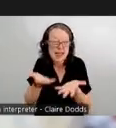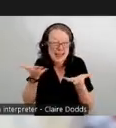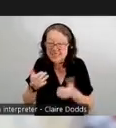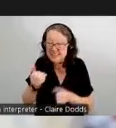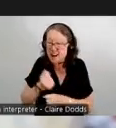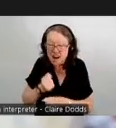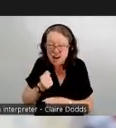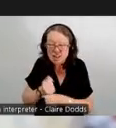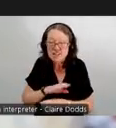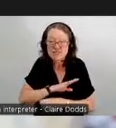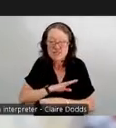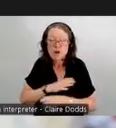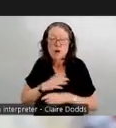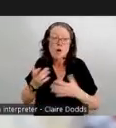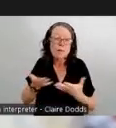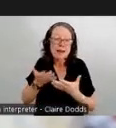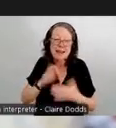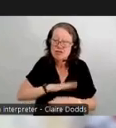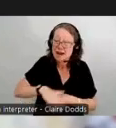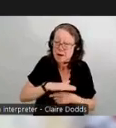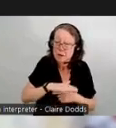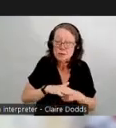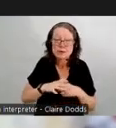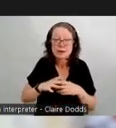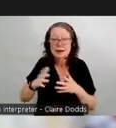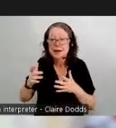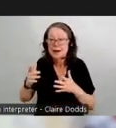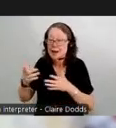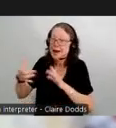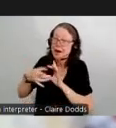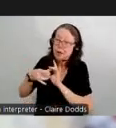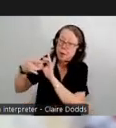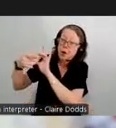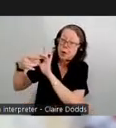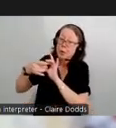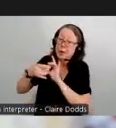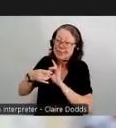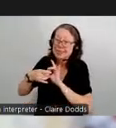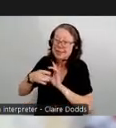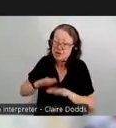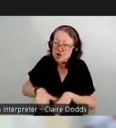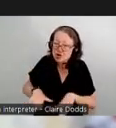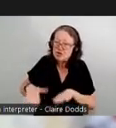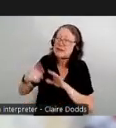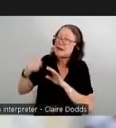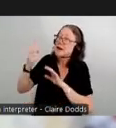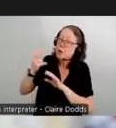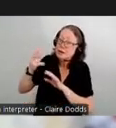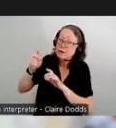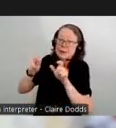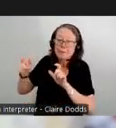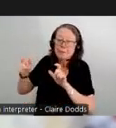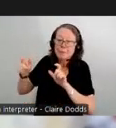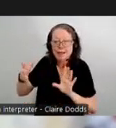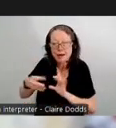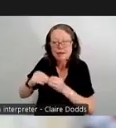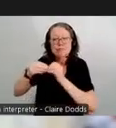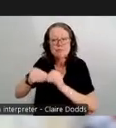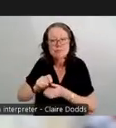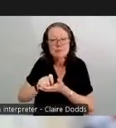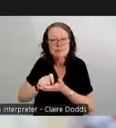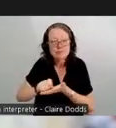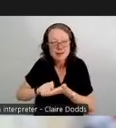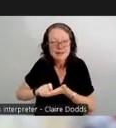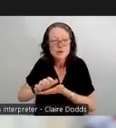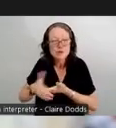playground. So that will form a blossoming book of stories and a garden of stories over the